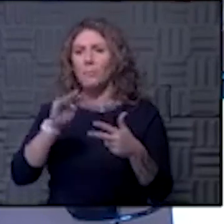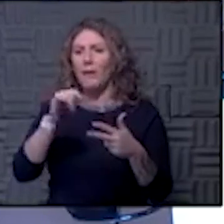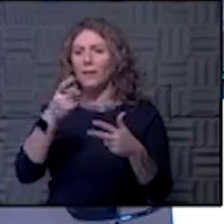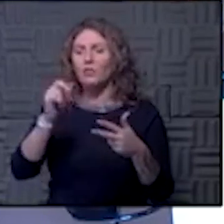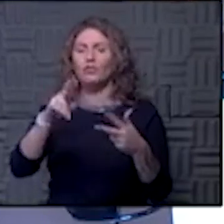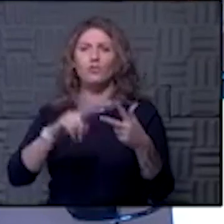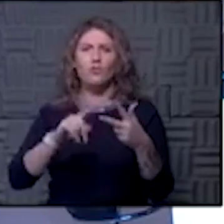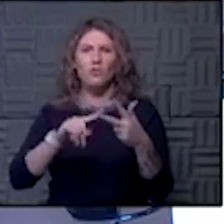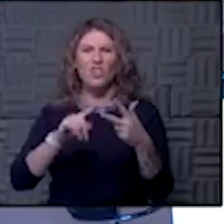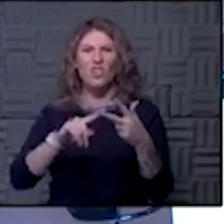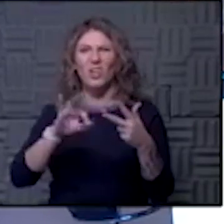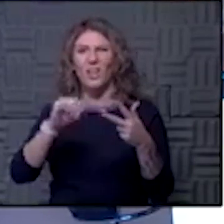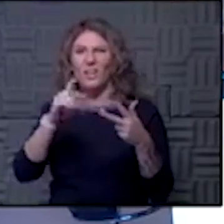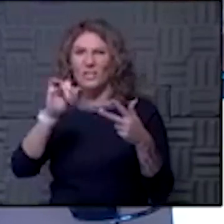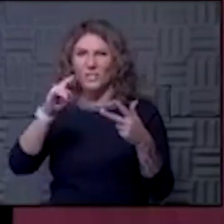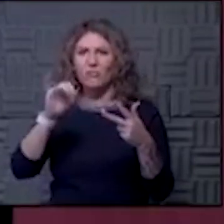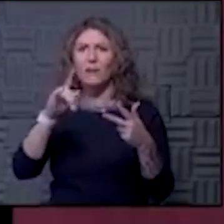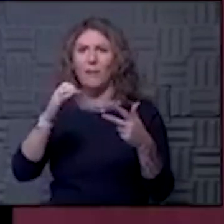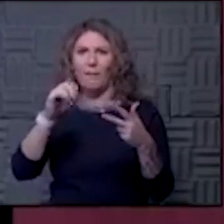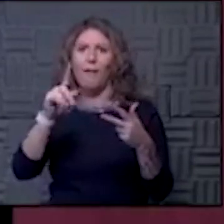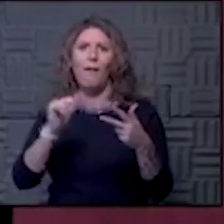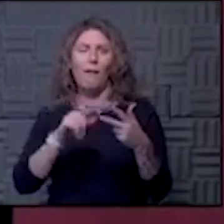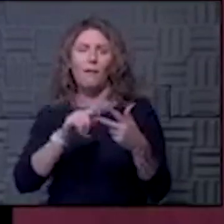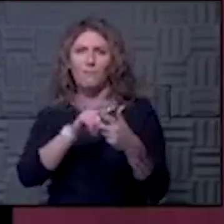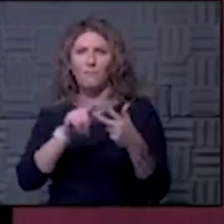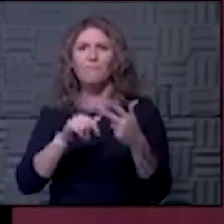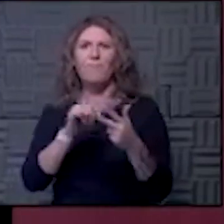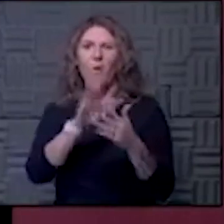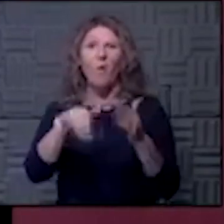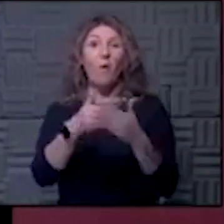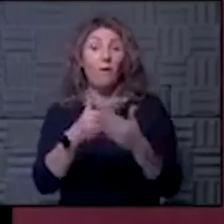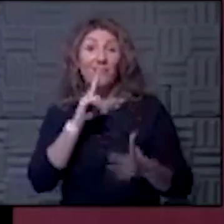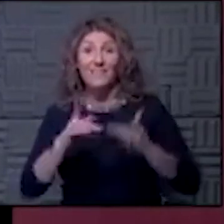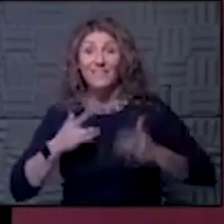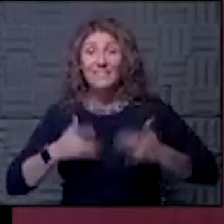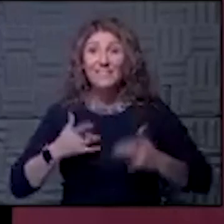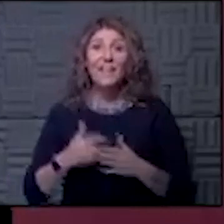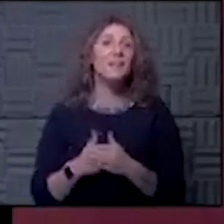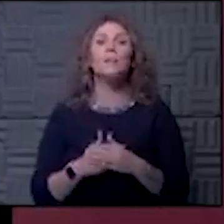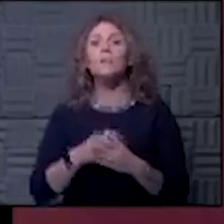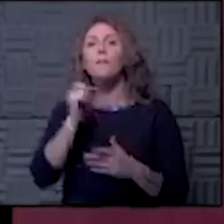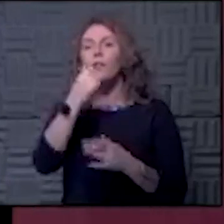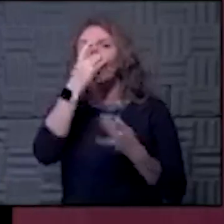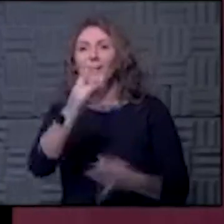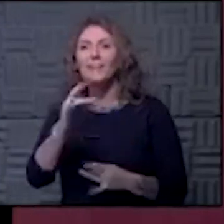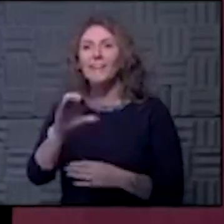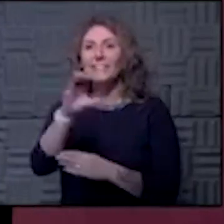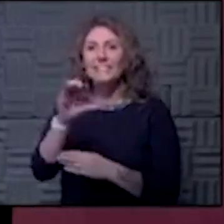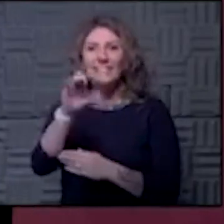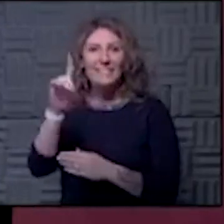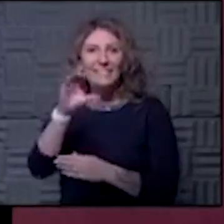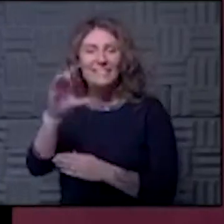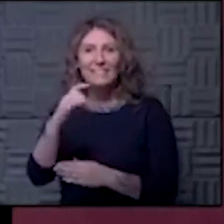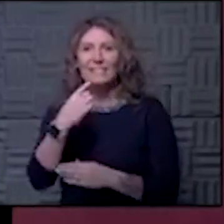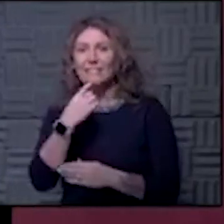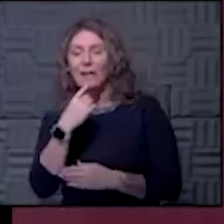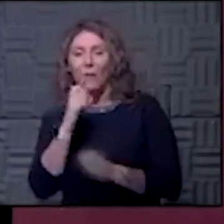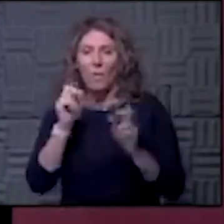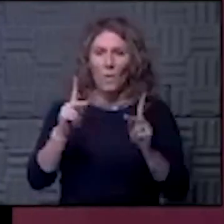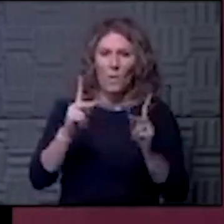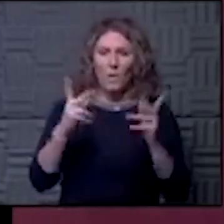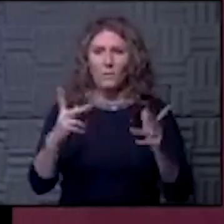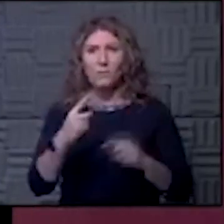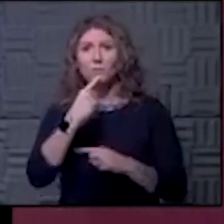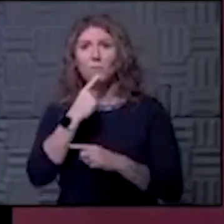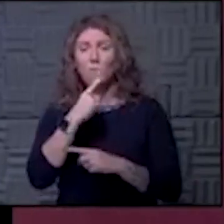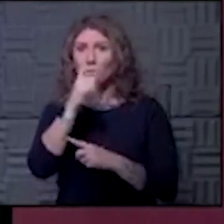of this stuff, yeah. So I think we're all excited. I think, the other thing that was interesting, the CDC said, okay, now we got to get real serious about who's going